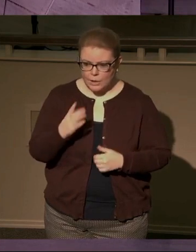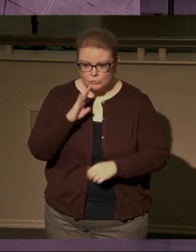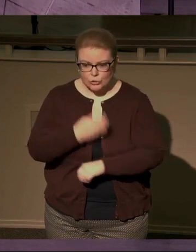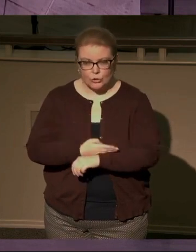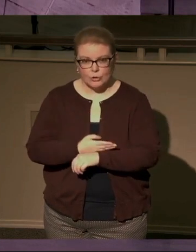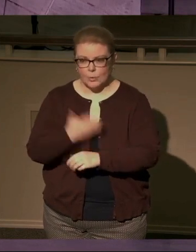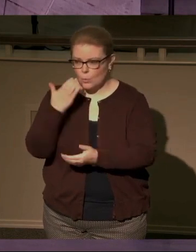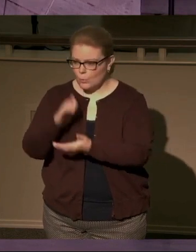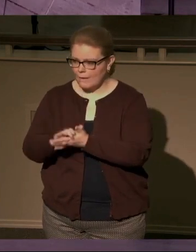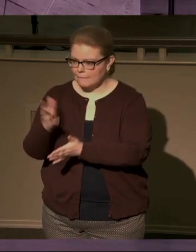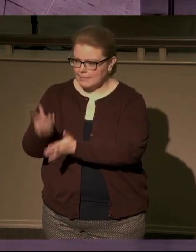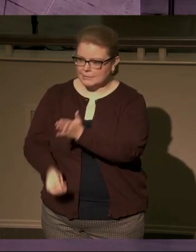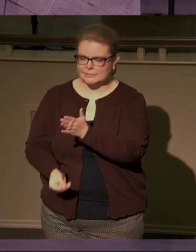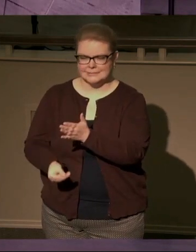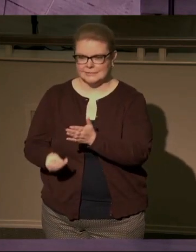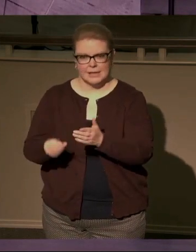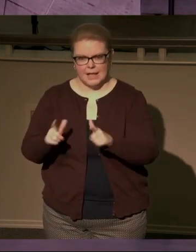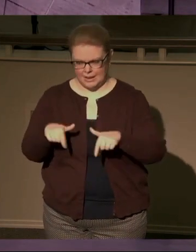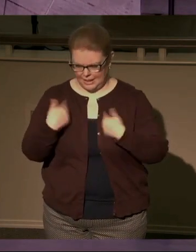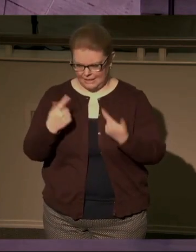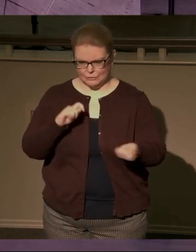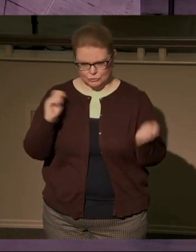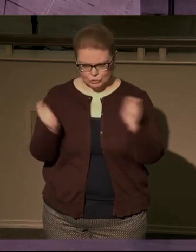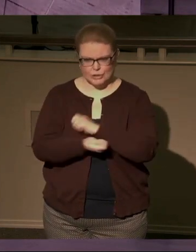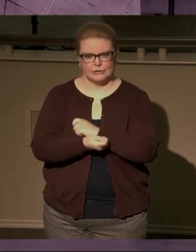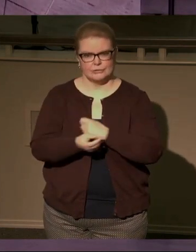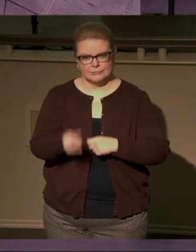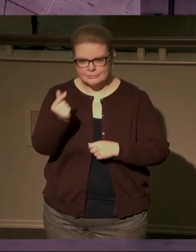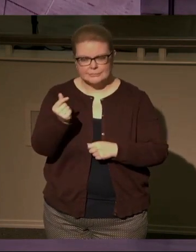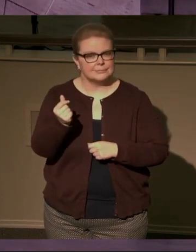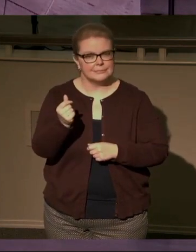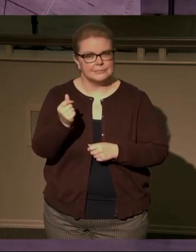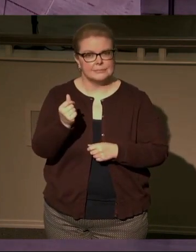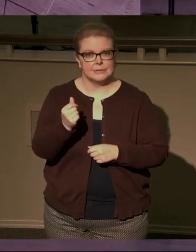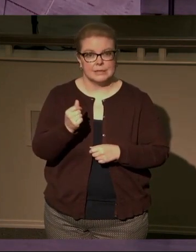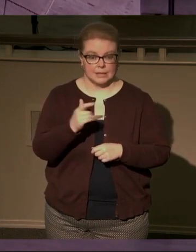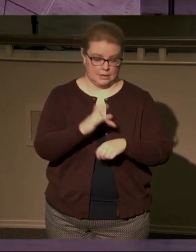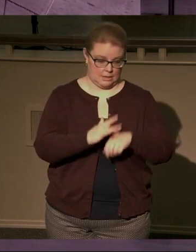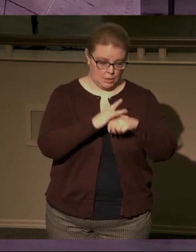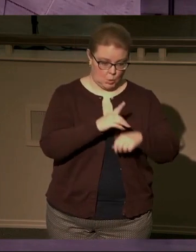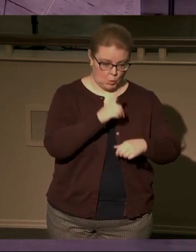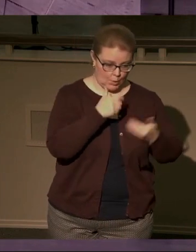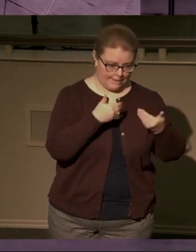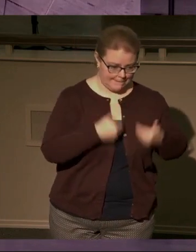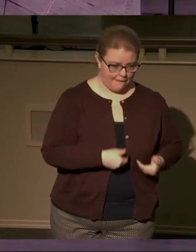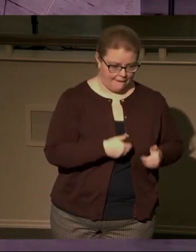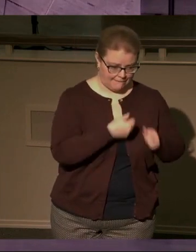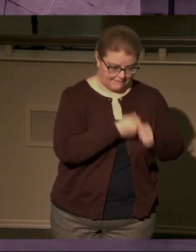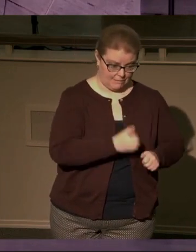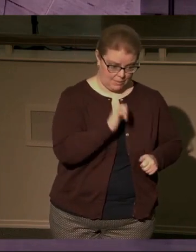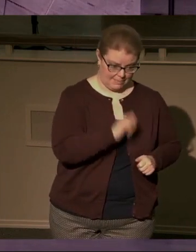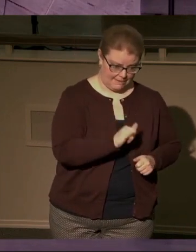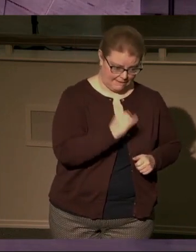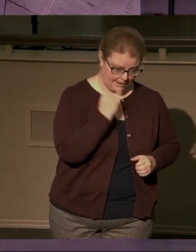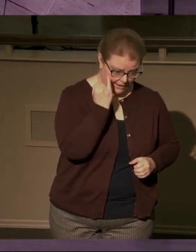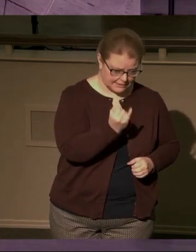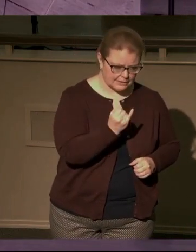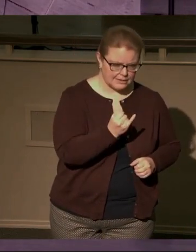is deceased. Life changes, and the who am I question will always leave you vacant.